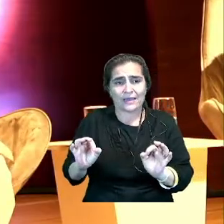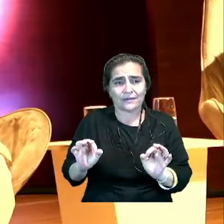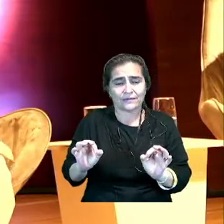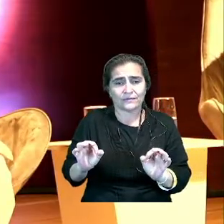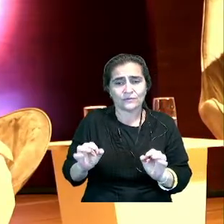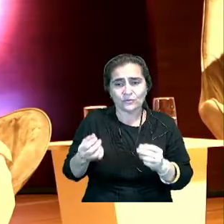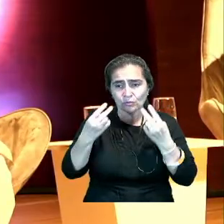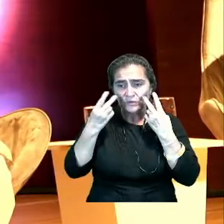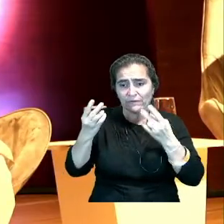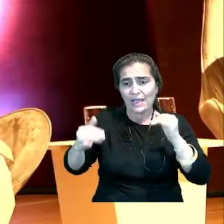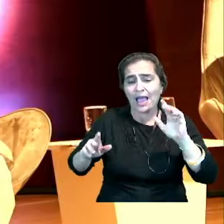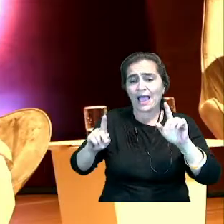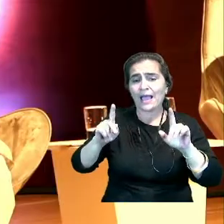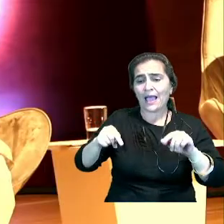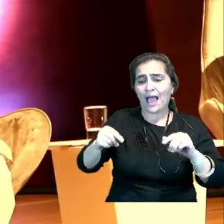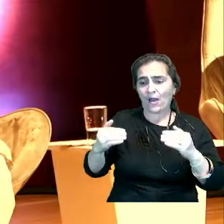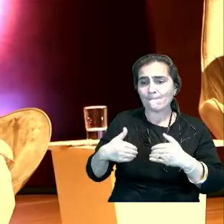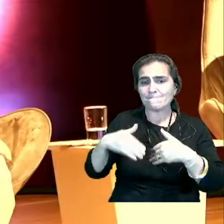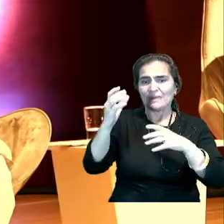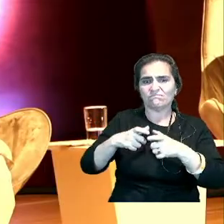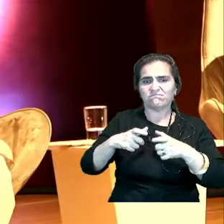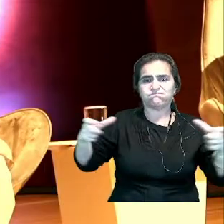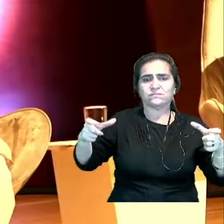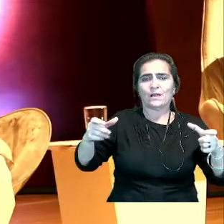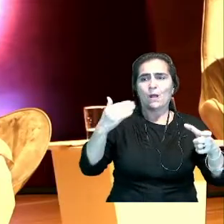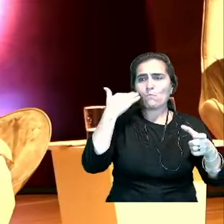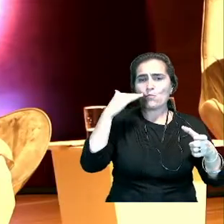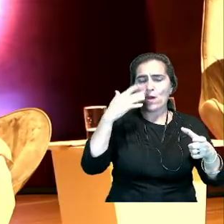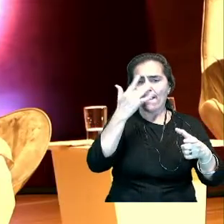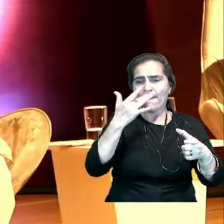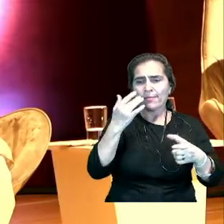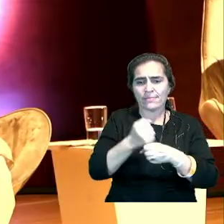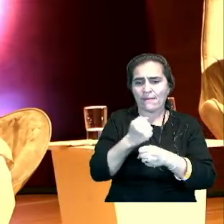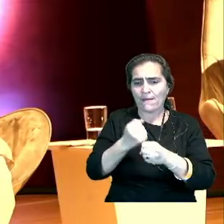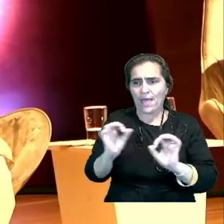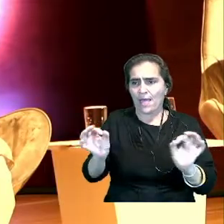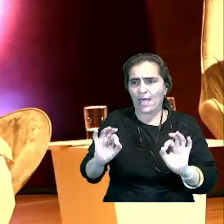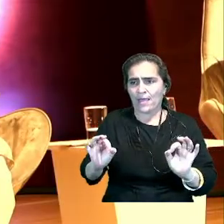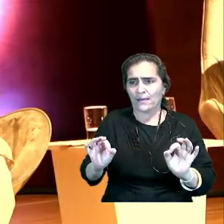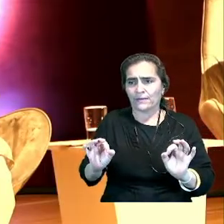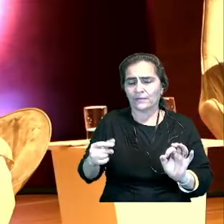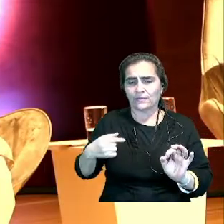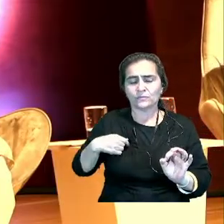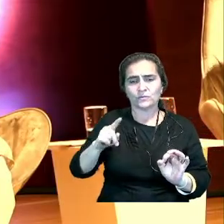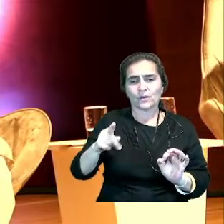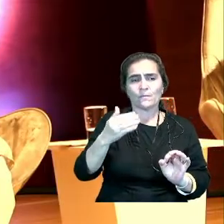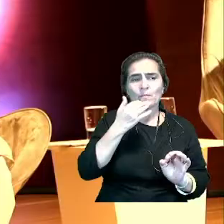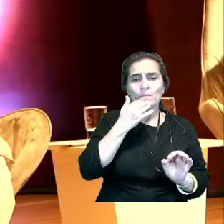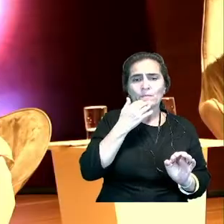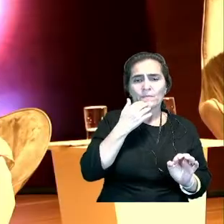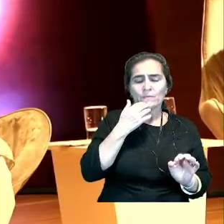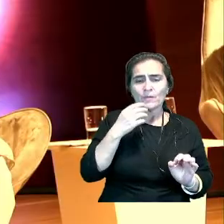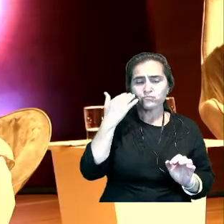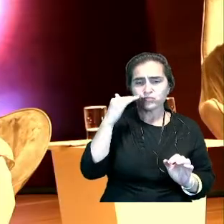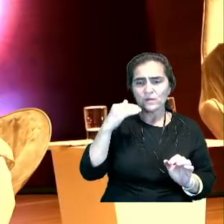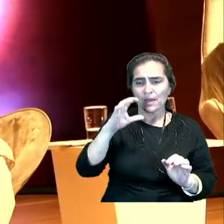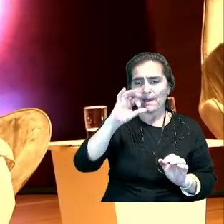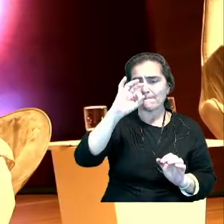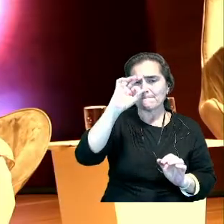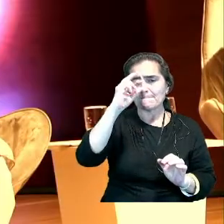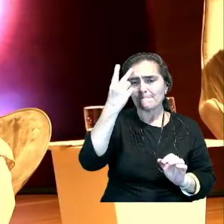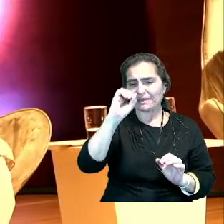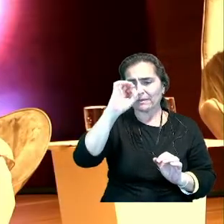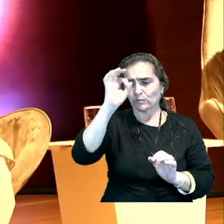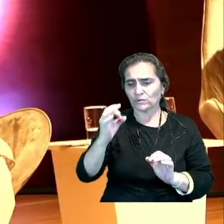find that women receive 20% less pay than men, no equal pay for